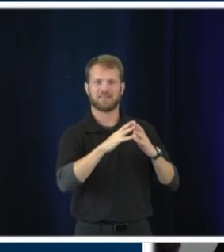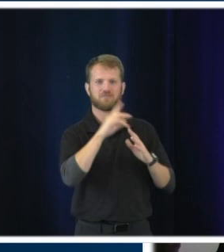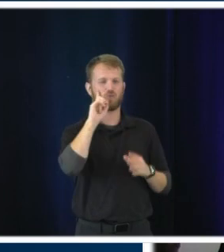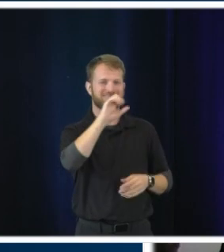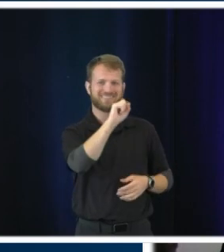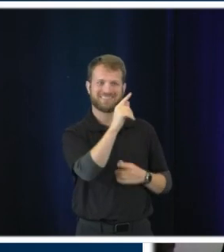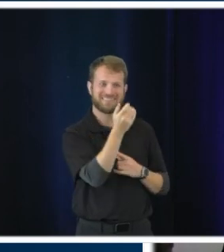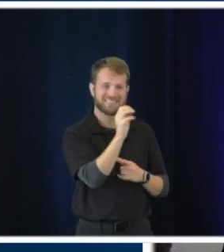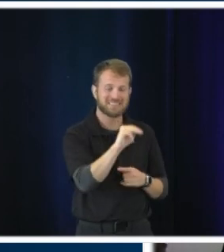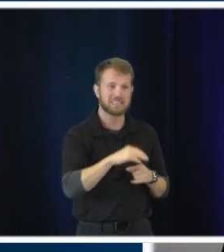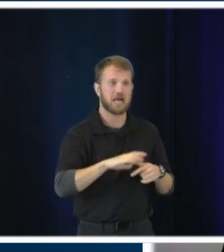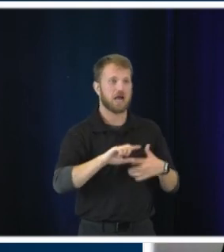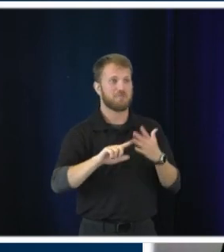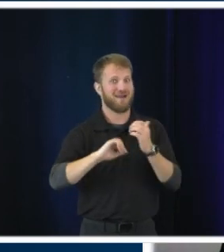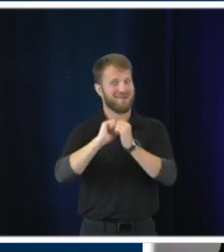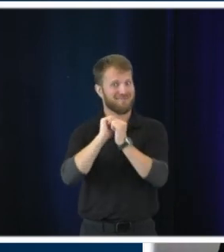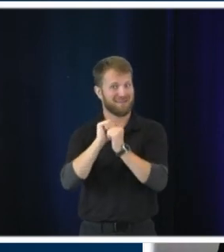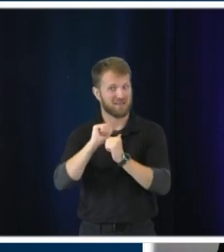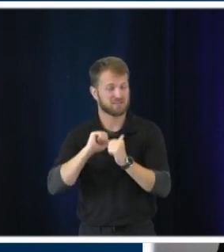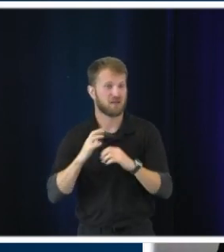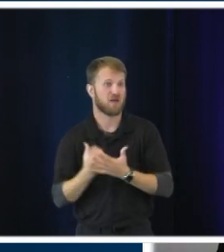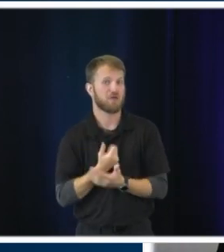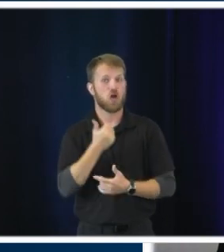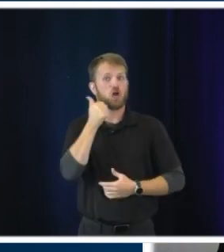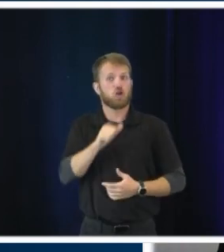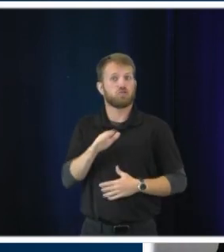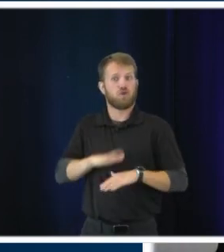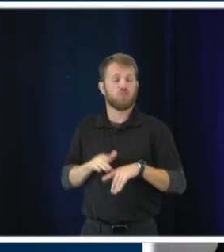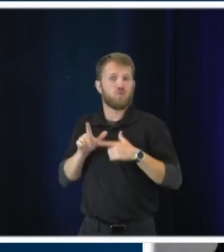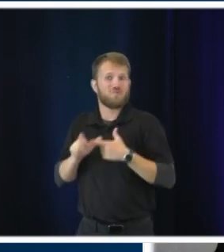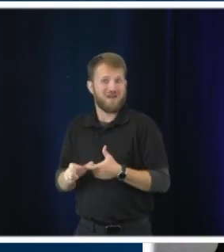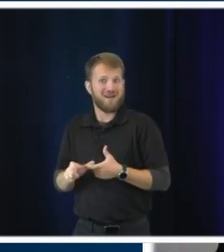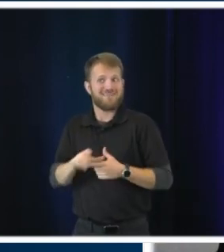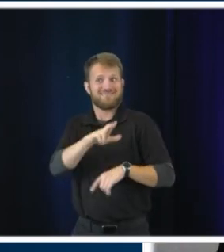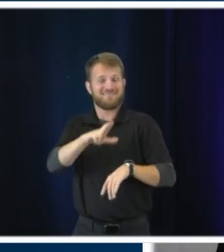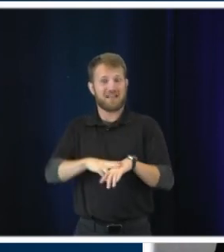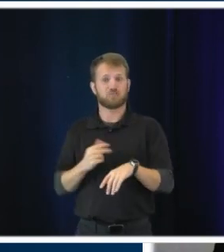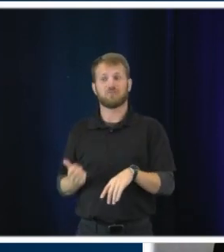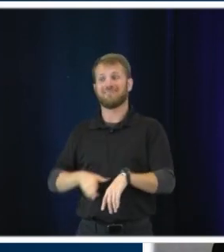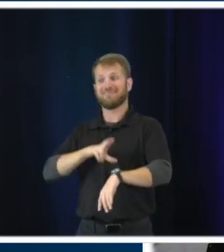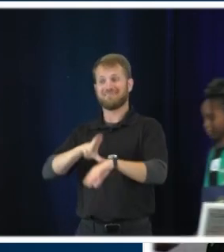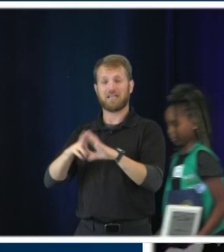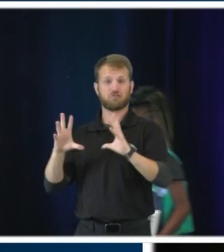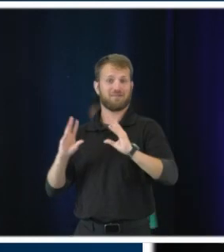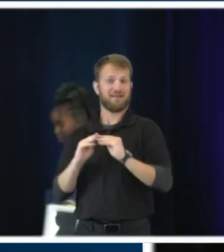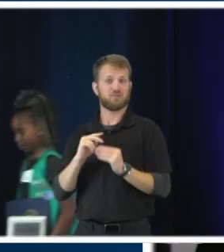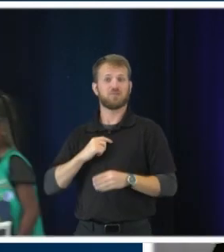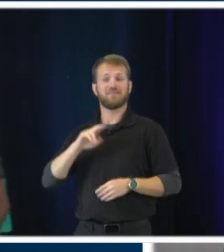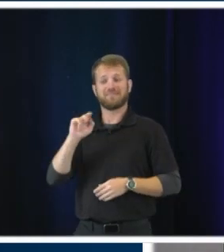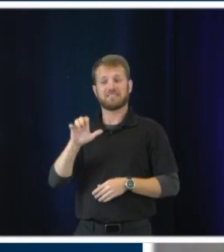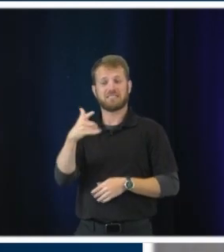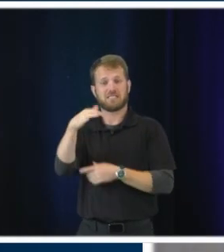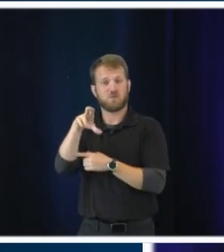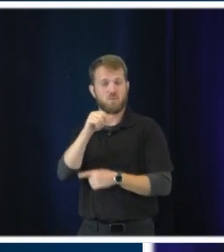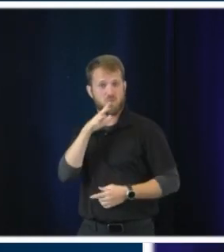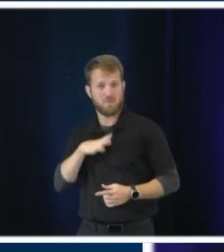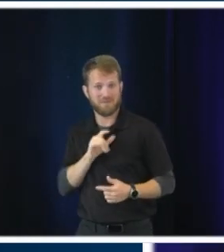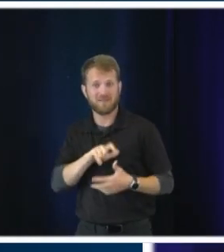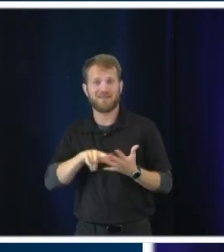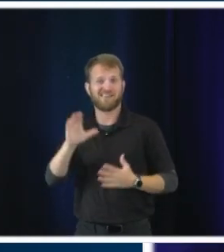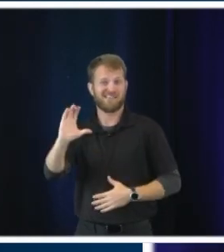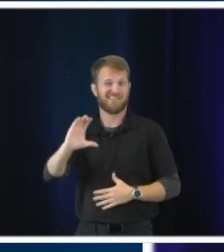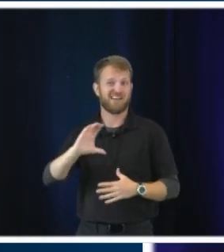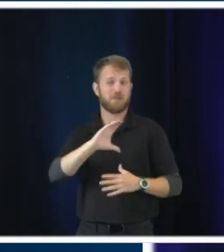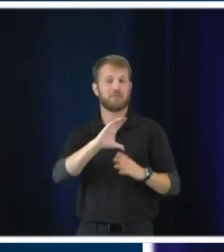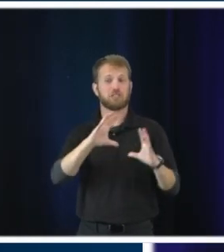Oratorical Contest, Girls on the Run International, National Council of Negro Women Incorporated, Columbus Chapter of